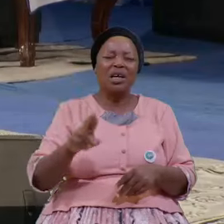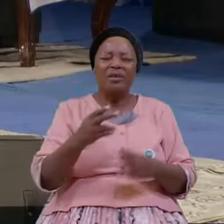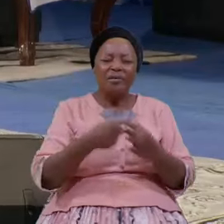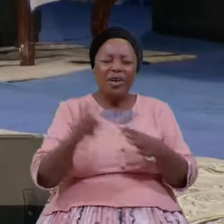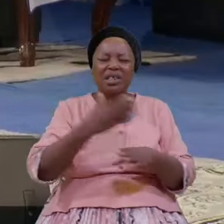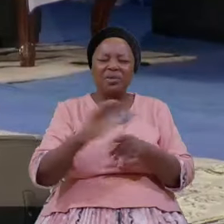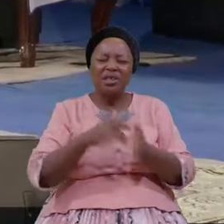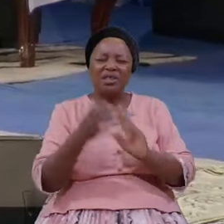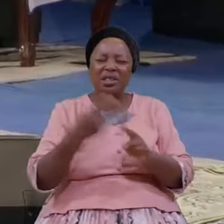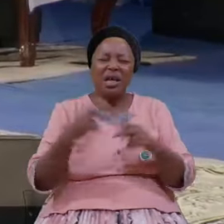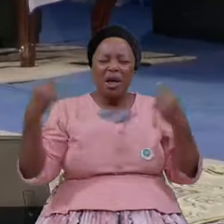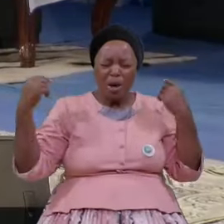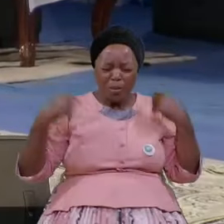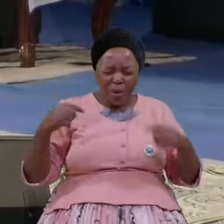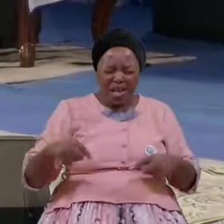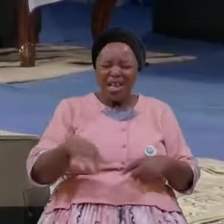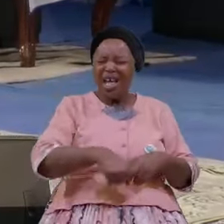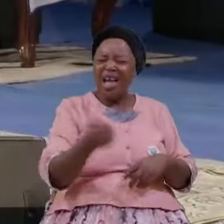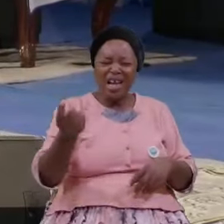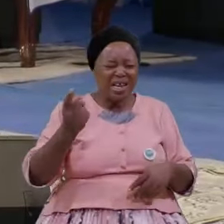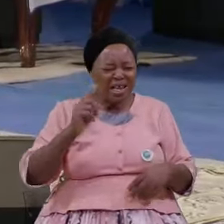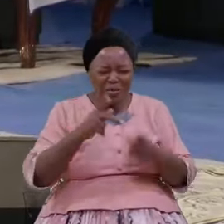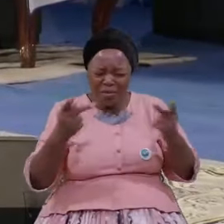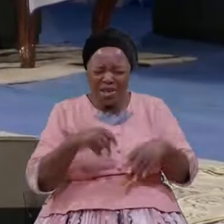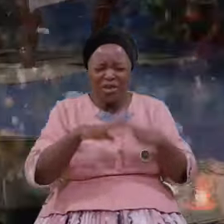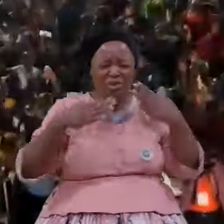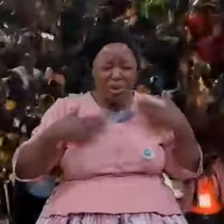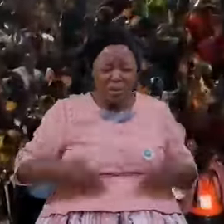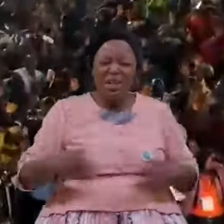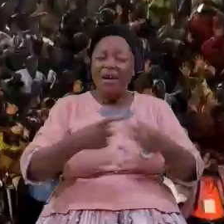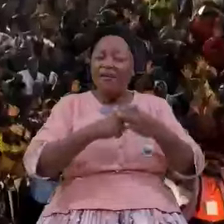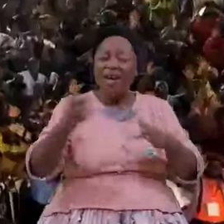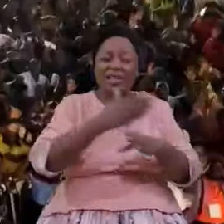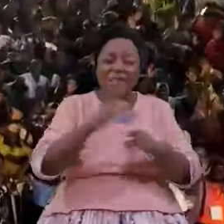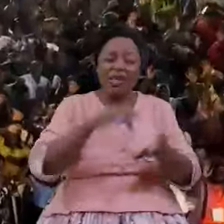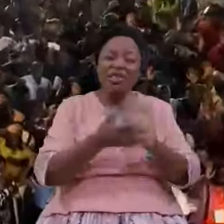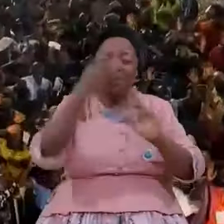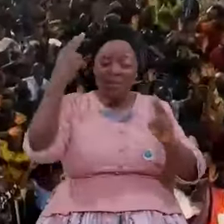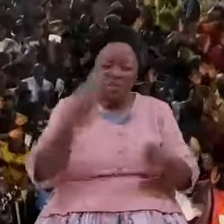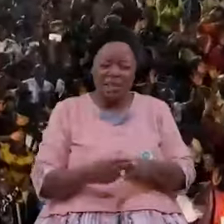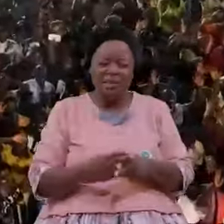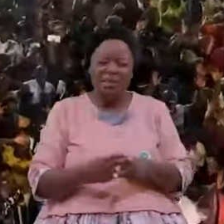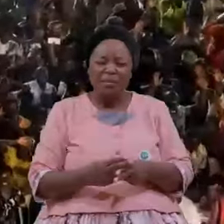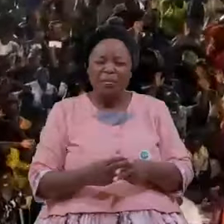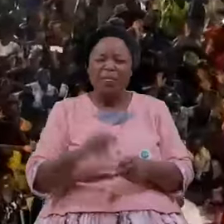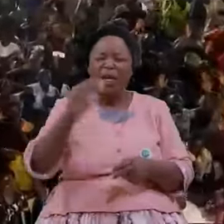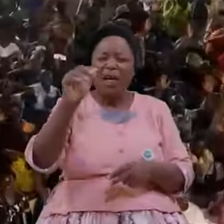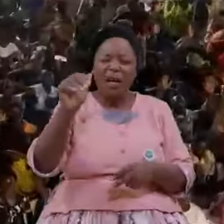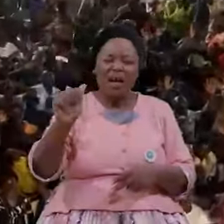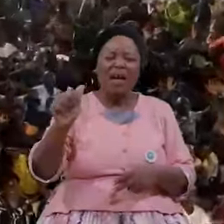Pain anywhere in your body, vanish away. Asthma, vanish